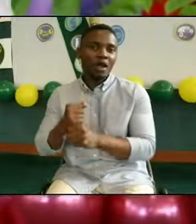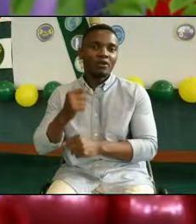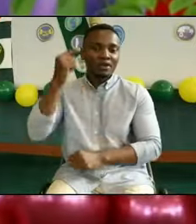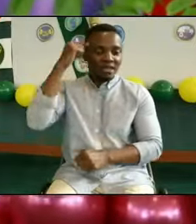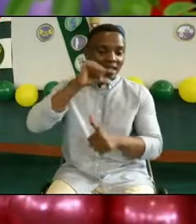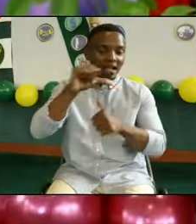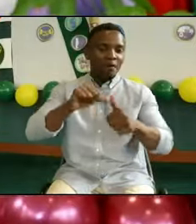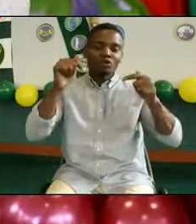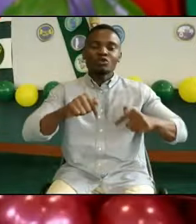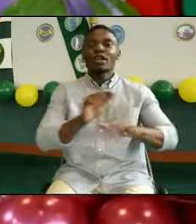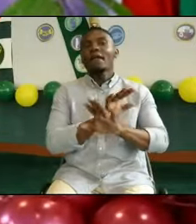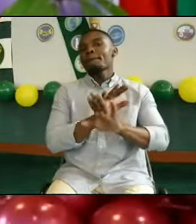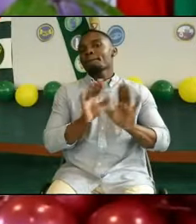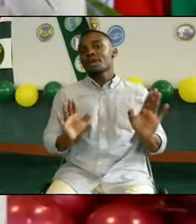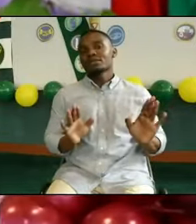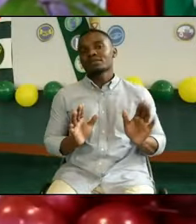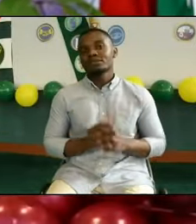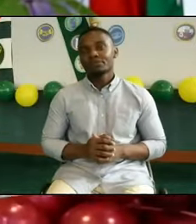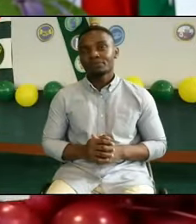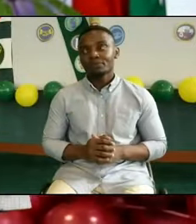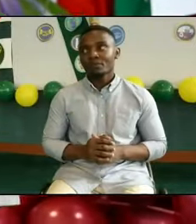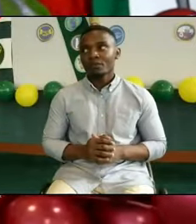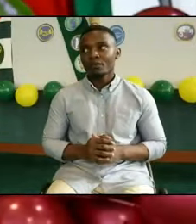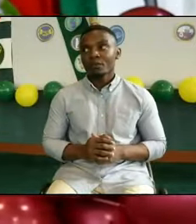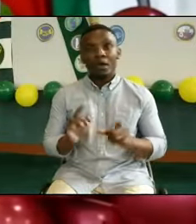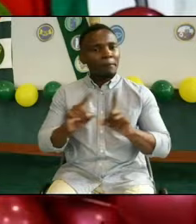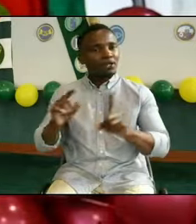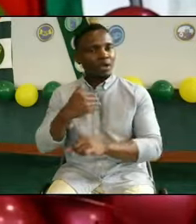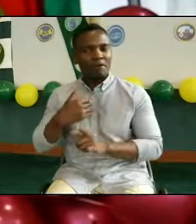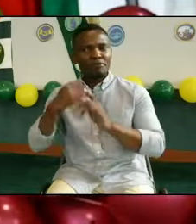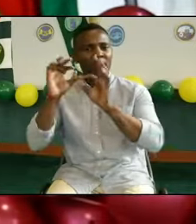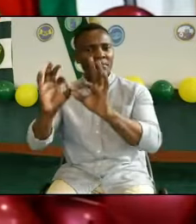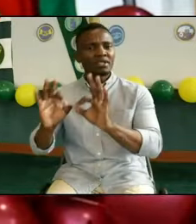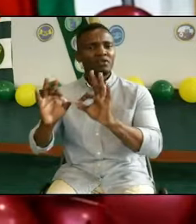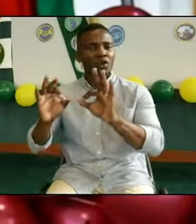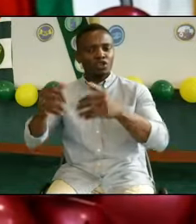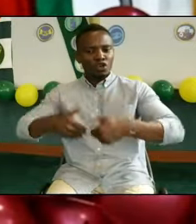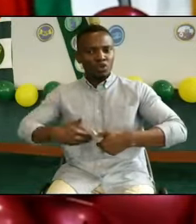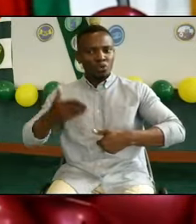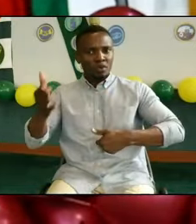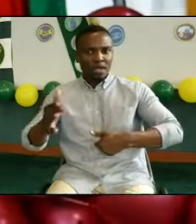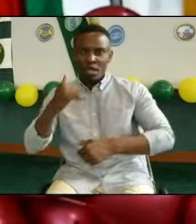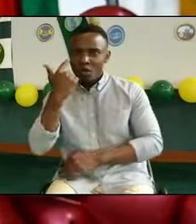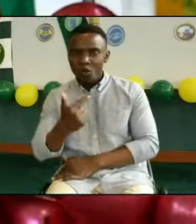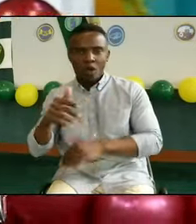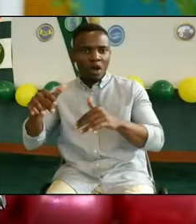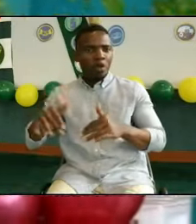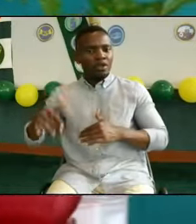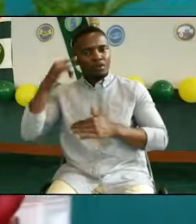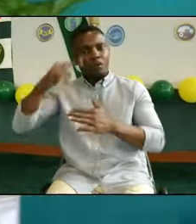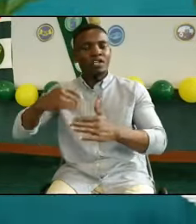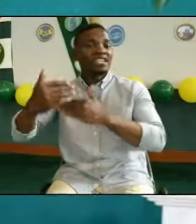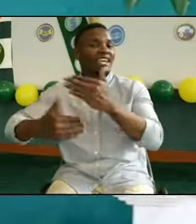thinking about tomorrow. But we have young people, wonderful young people here, who are waiting to take the baton from us.